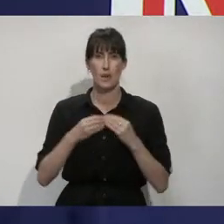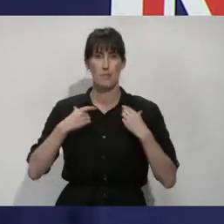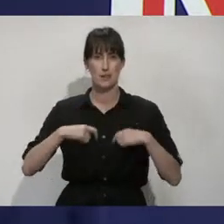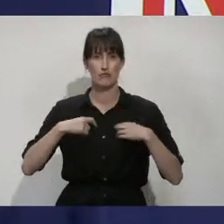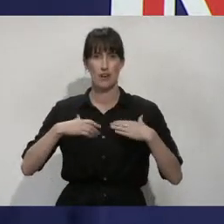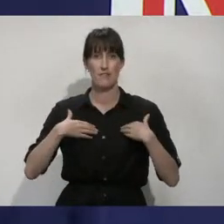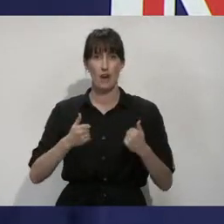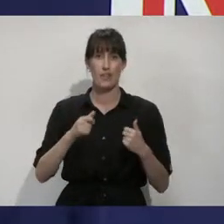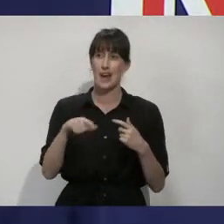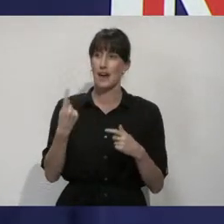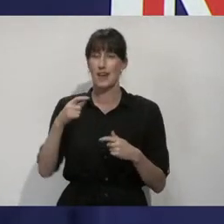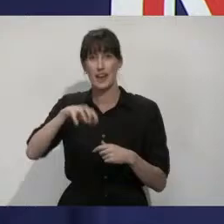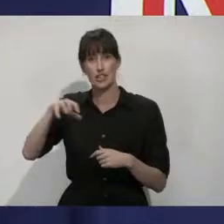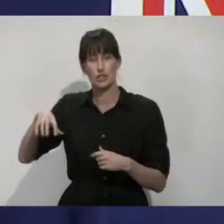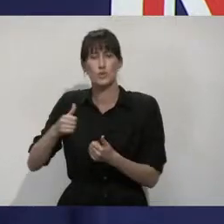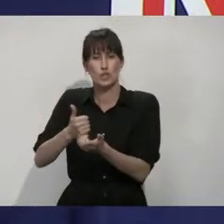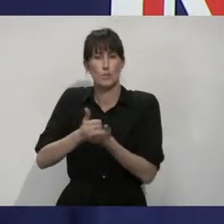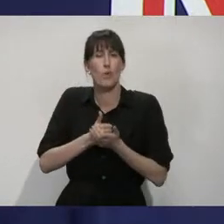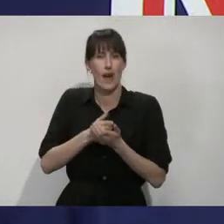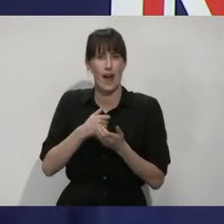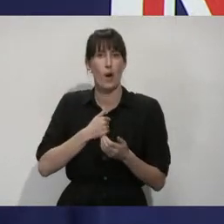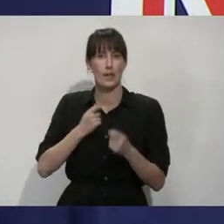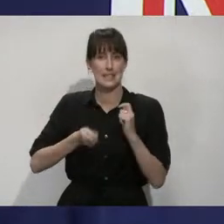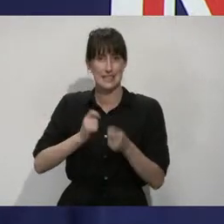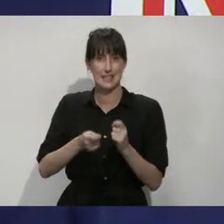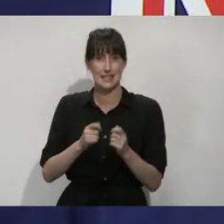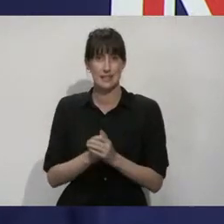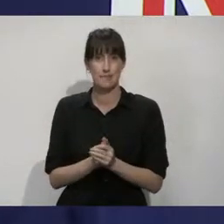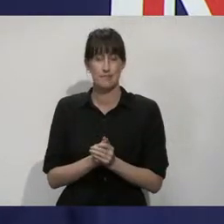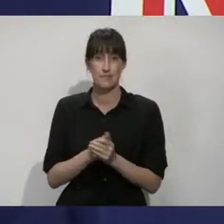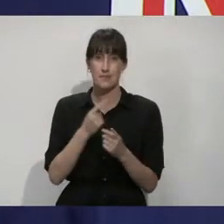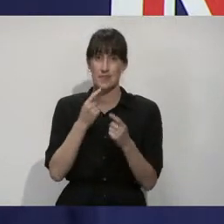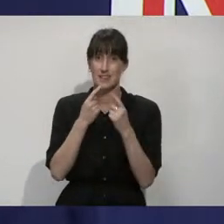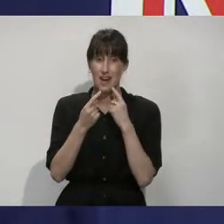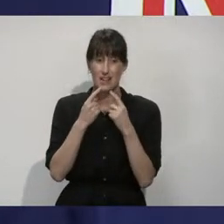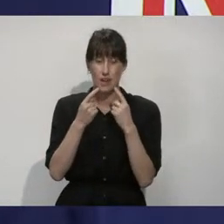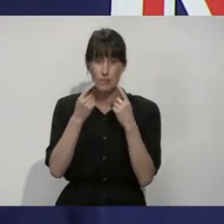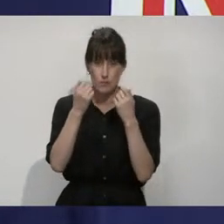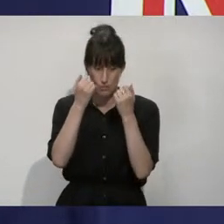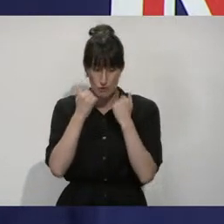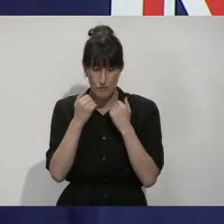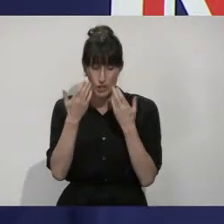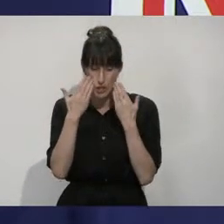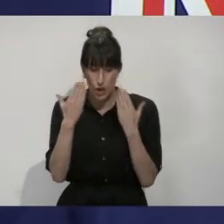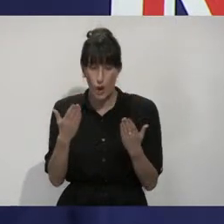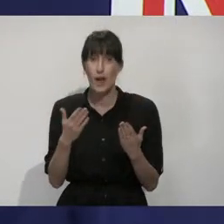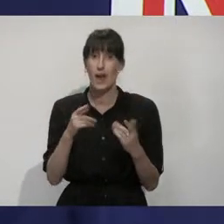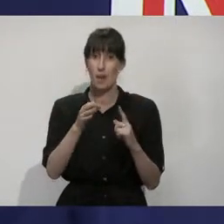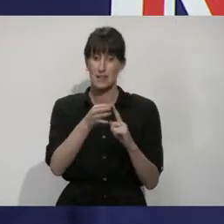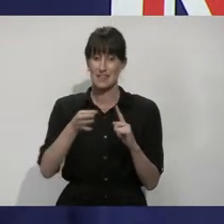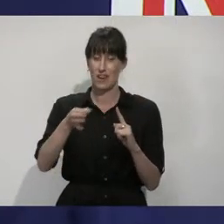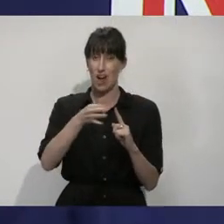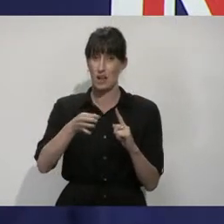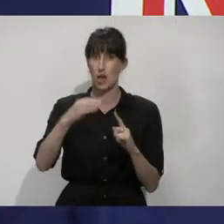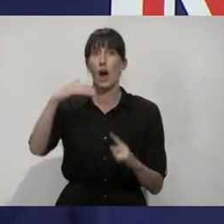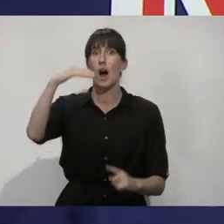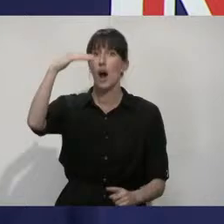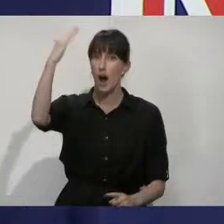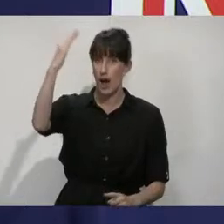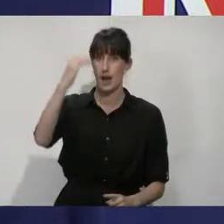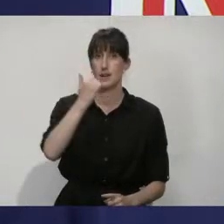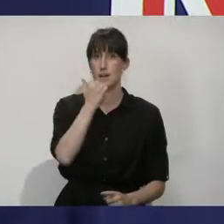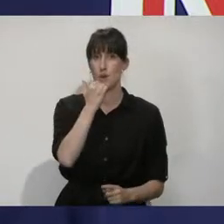to support testing. The data shows that our Pacific people are getting tested at higher rates than other communities